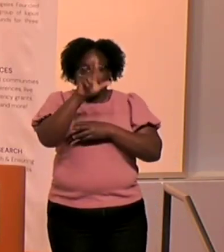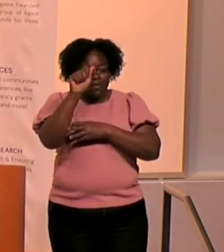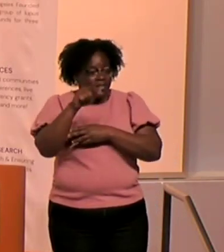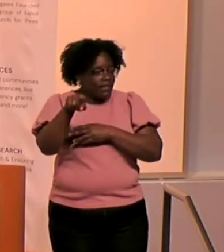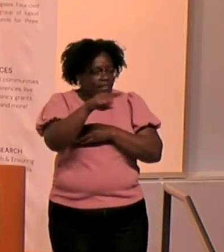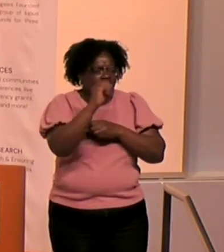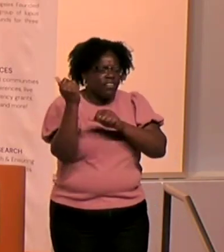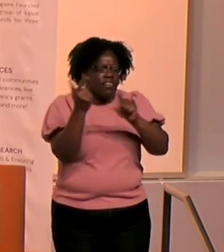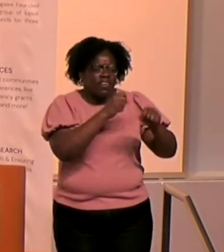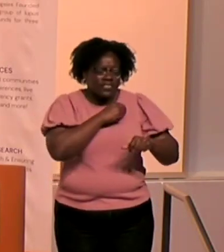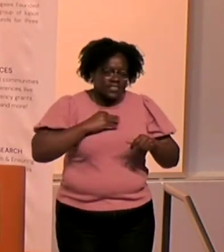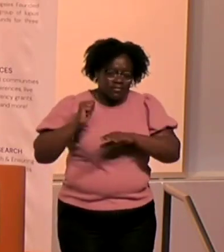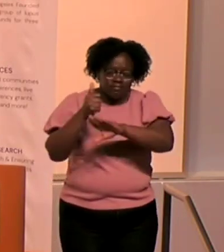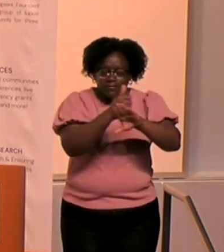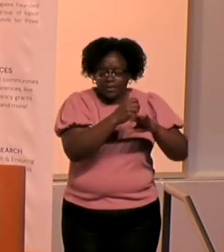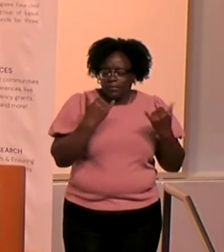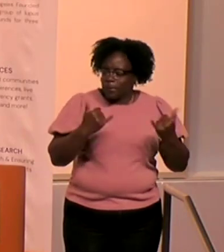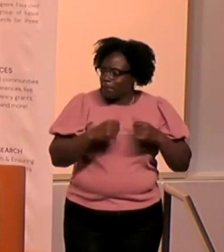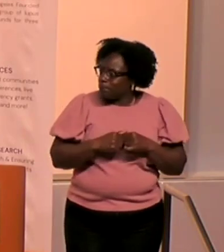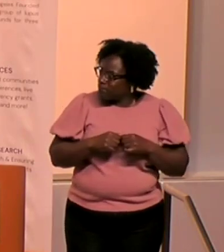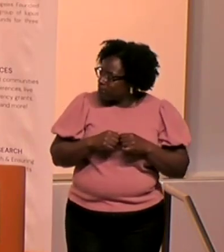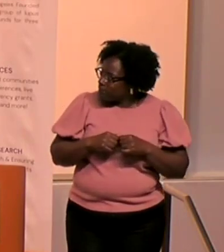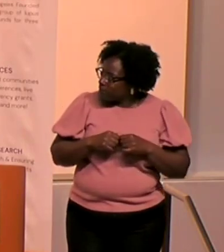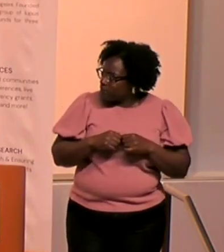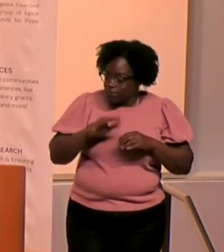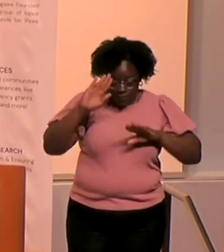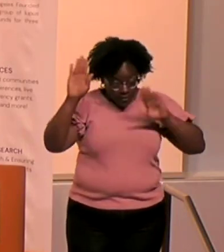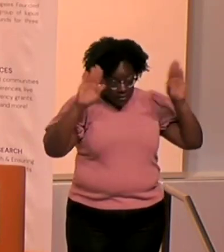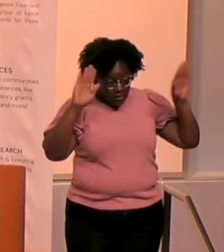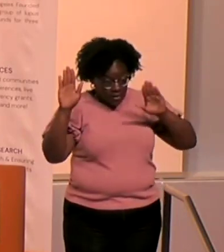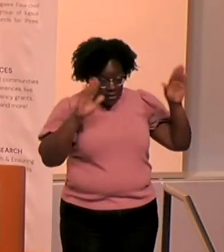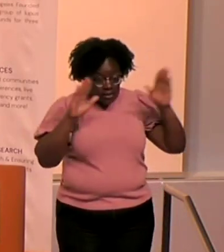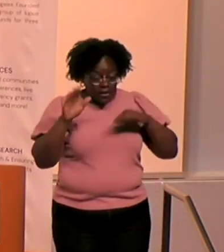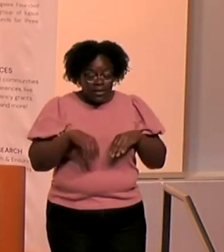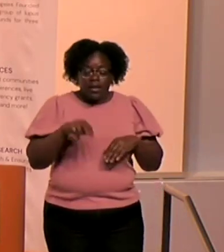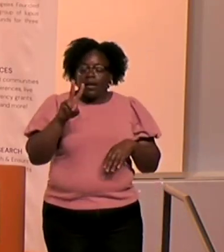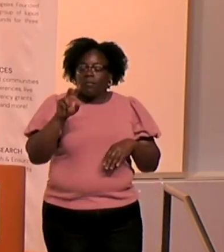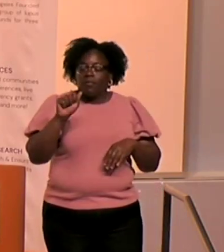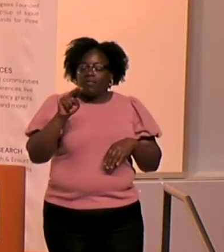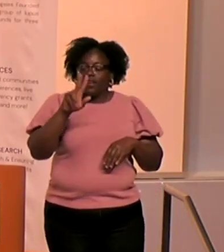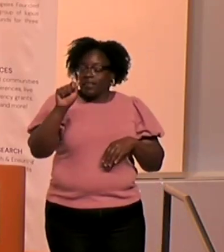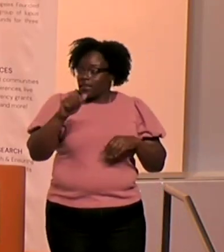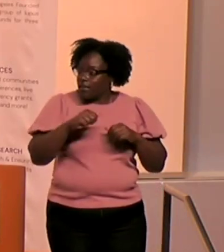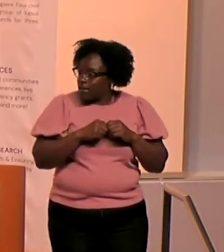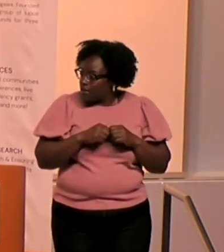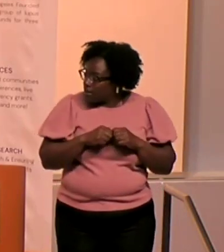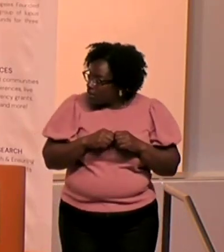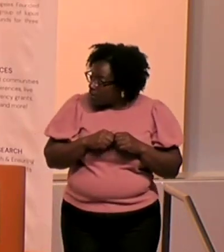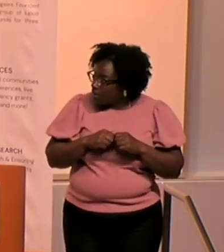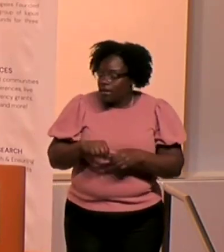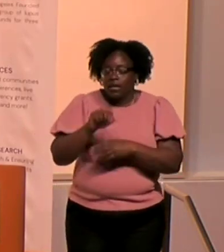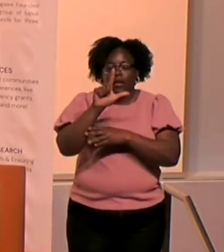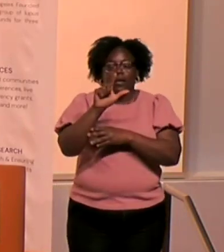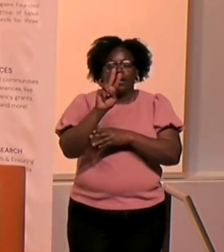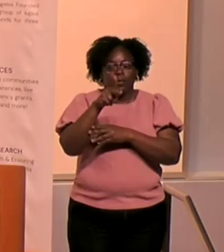that's working to put this together. Thank you, guys. Hi, everyone. I'm Vanya Zib. I am a lupus